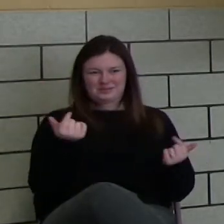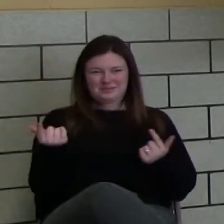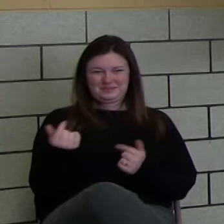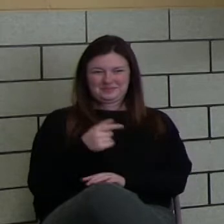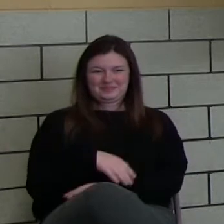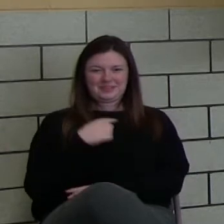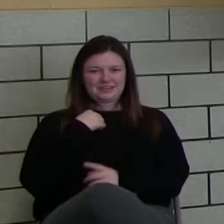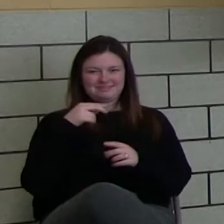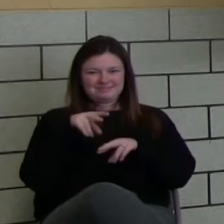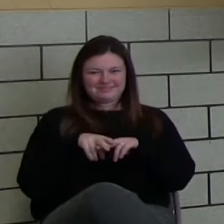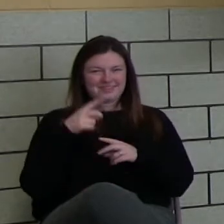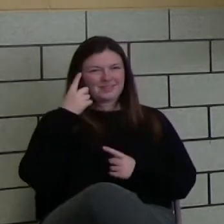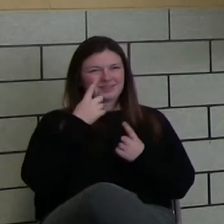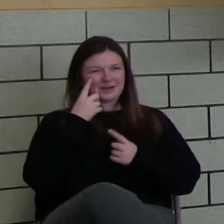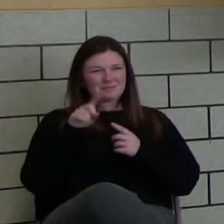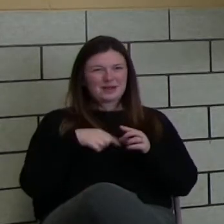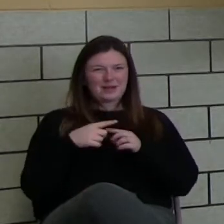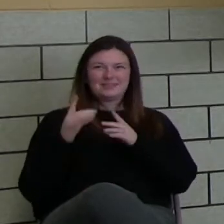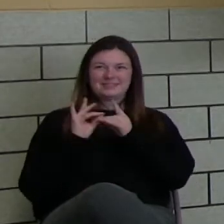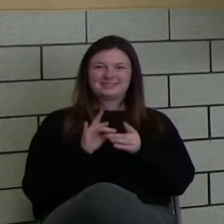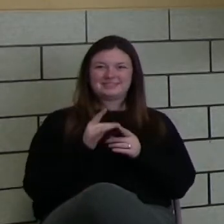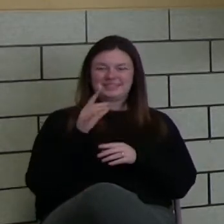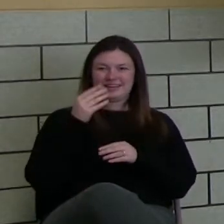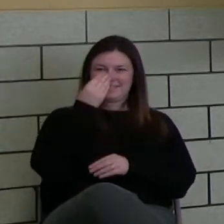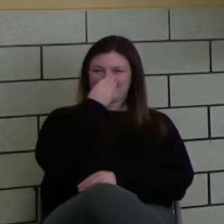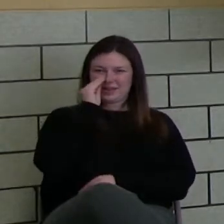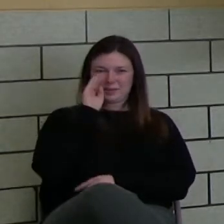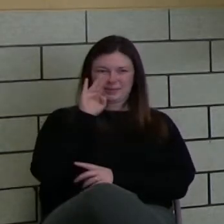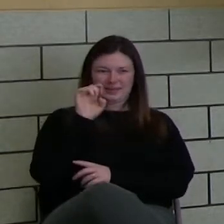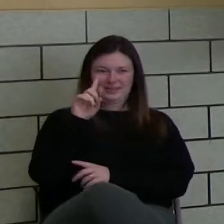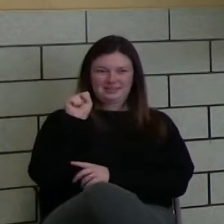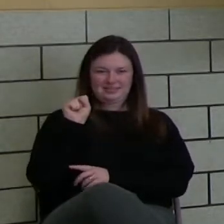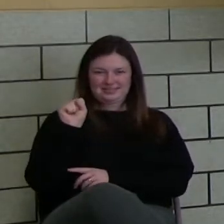I sat here and thought about when you talked about those flower beds and, yeah.